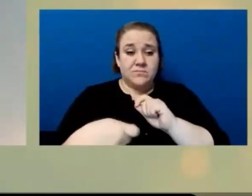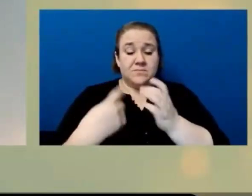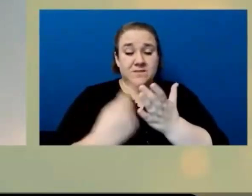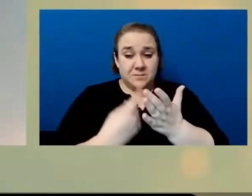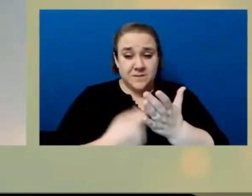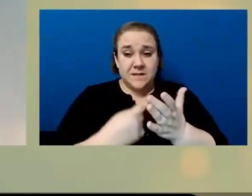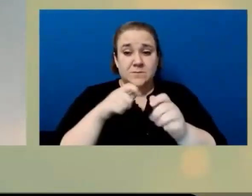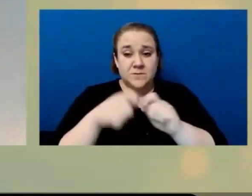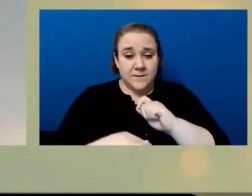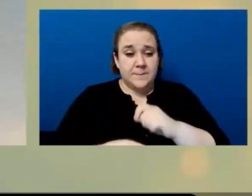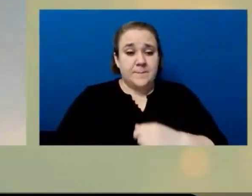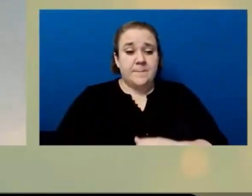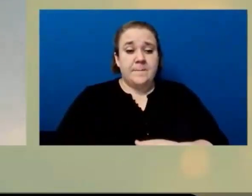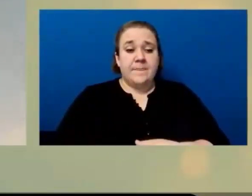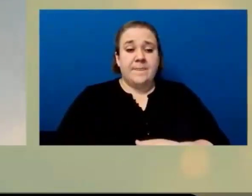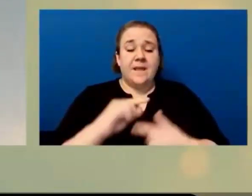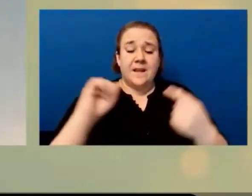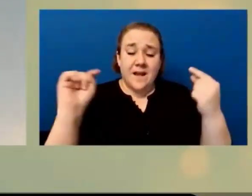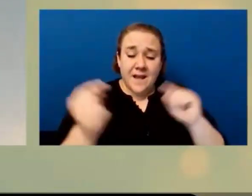all tumbling to disaster.